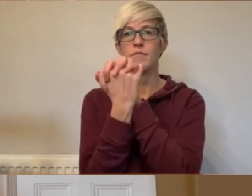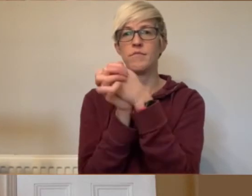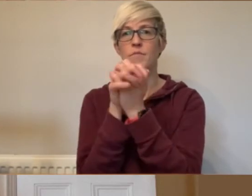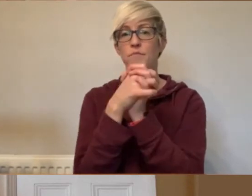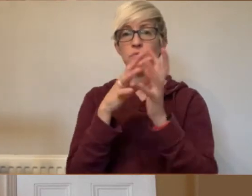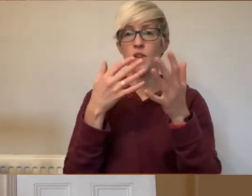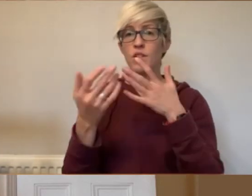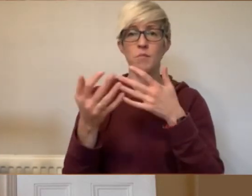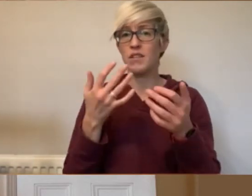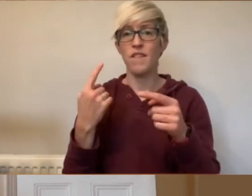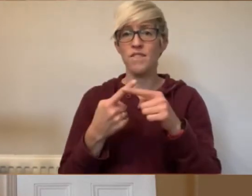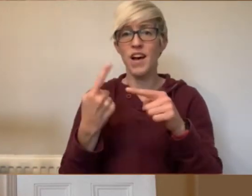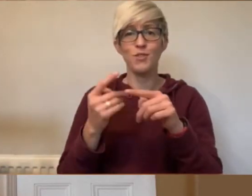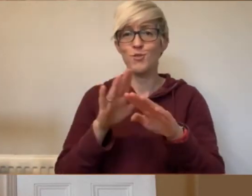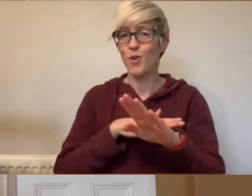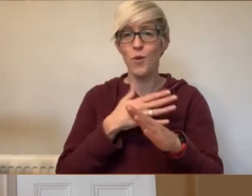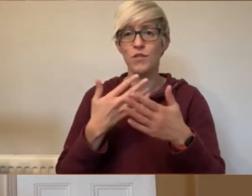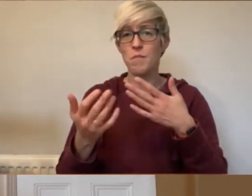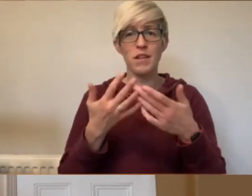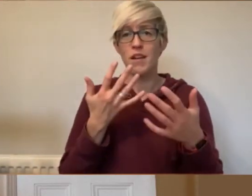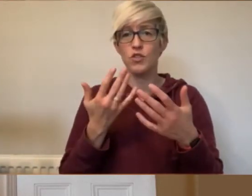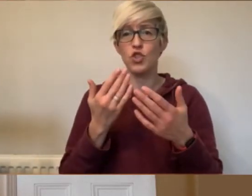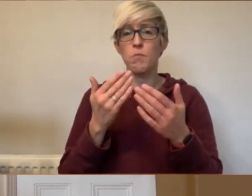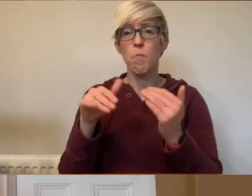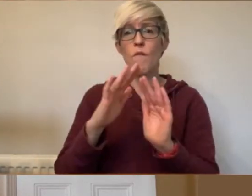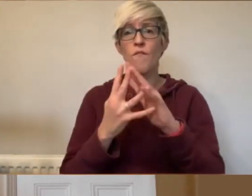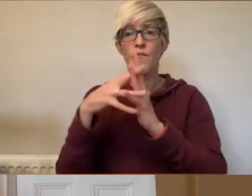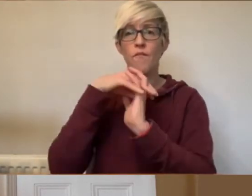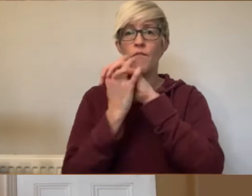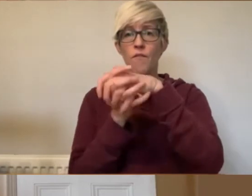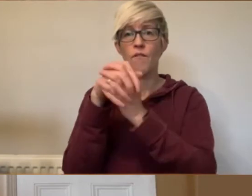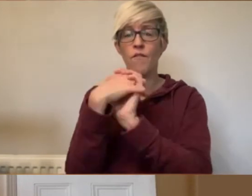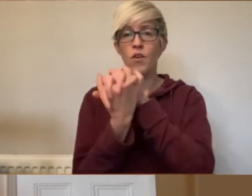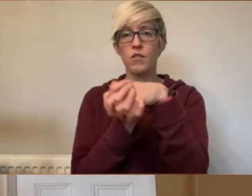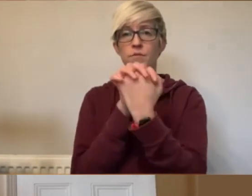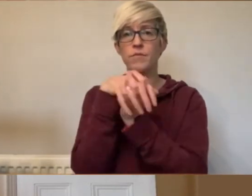So it doesn't matter how you're moving them, just move the wrists.